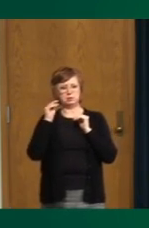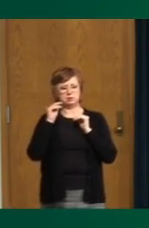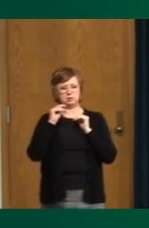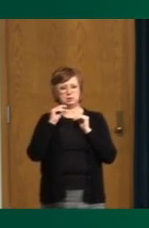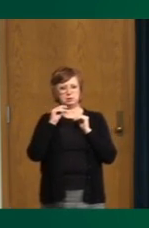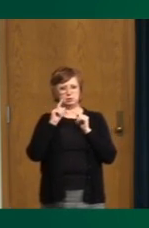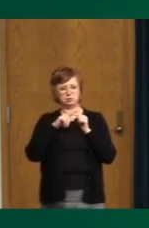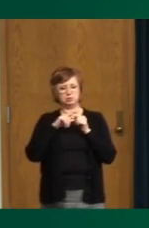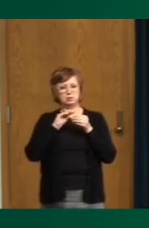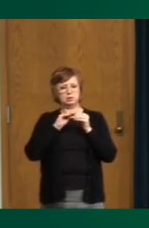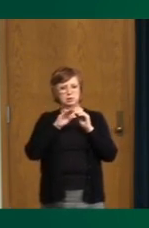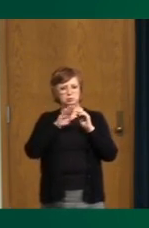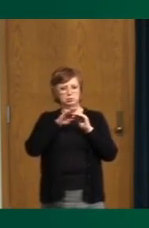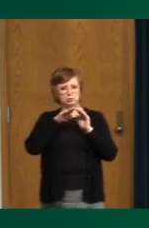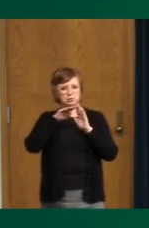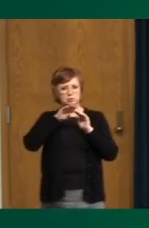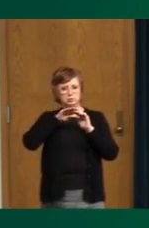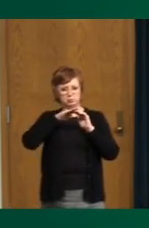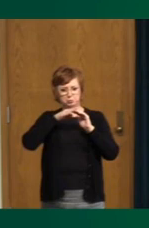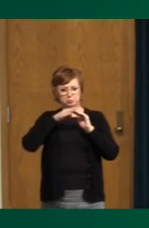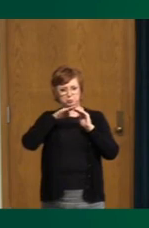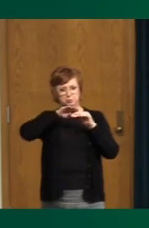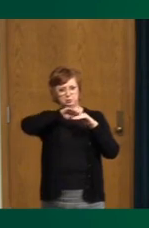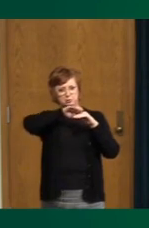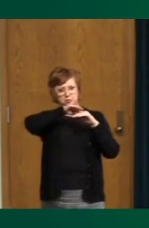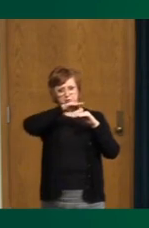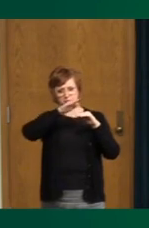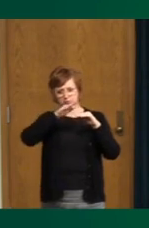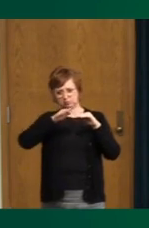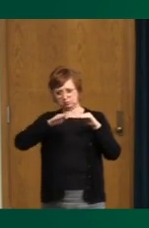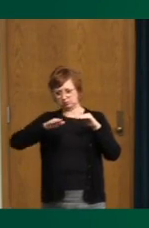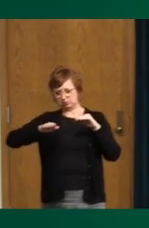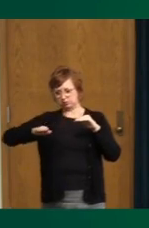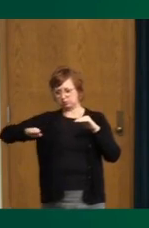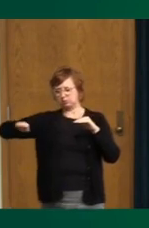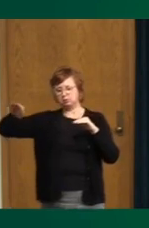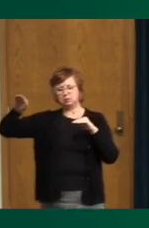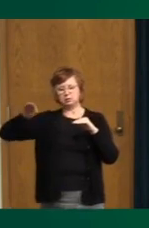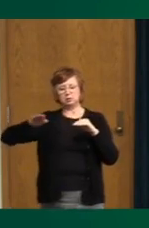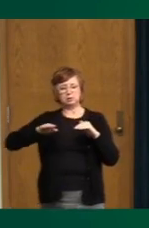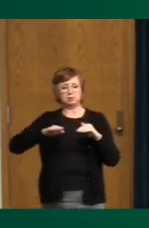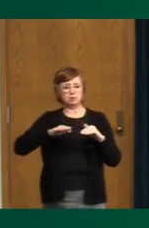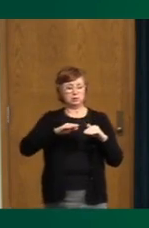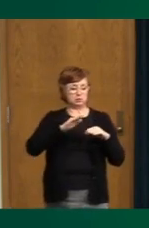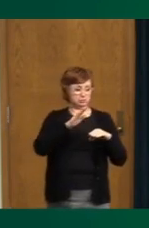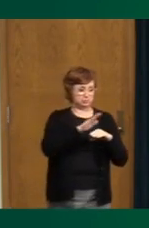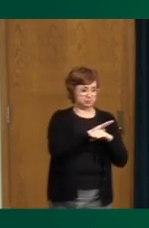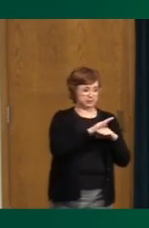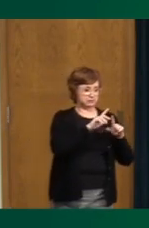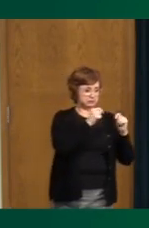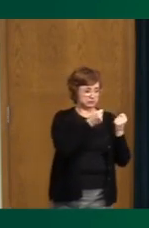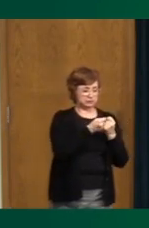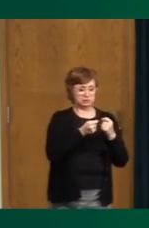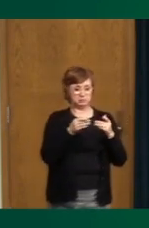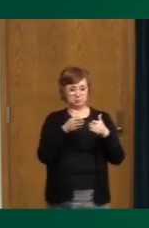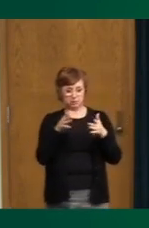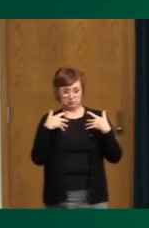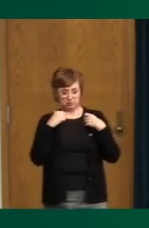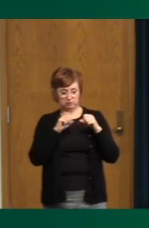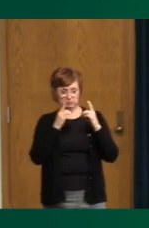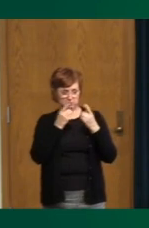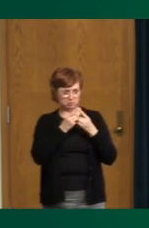that curve down. There's some very active discussions that need to occur between our business response team, public health, and